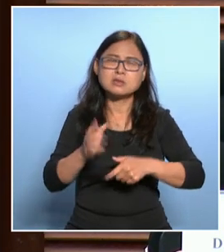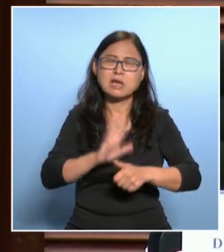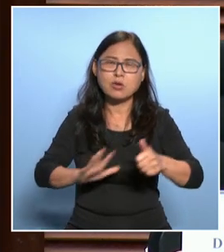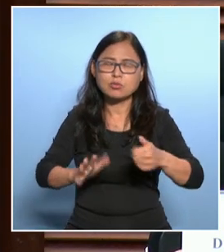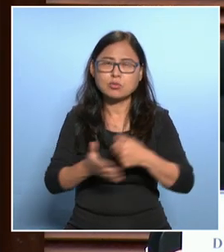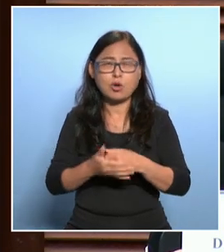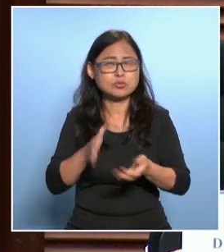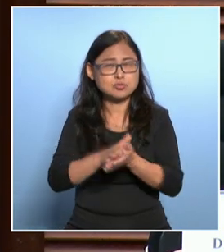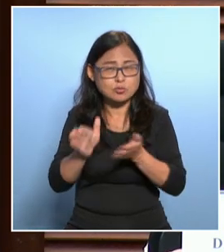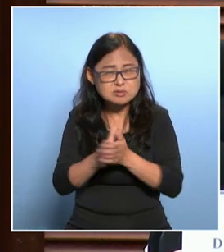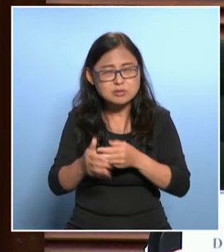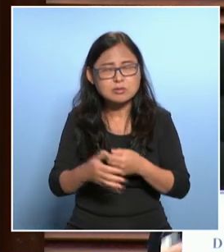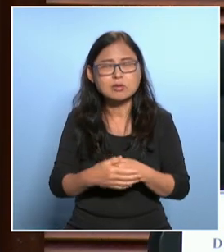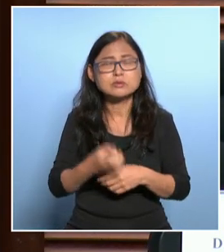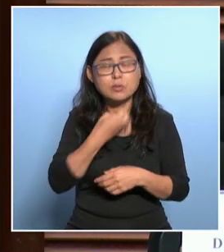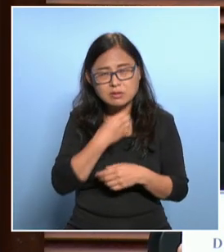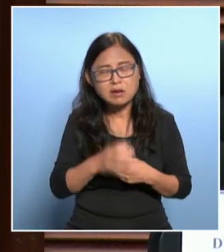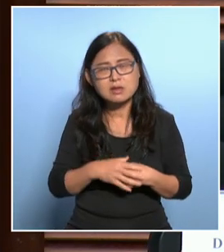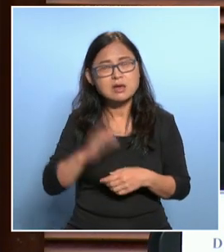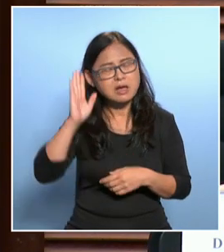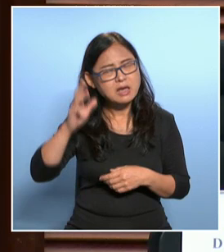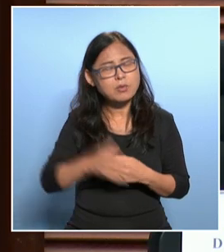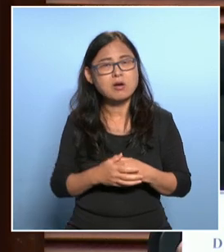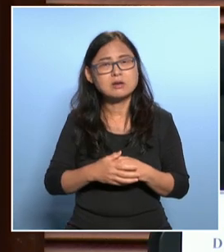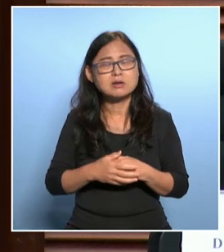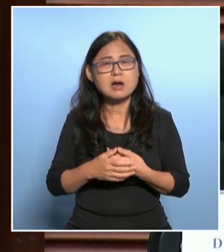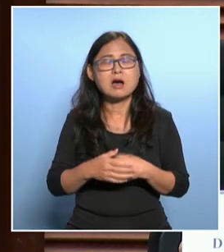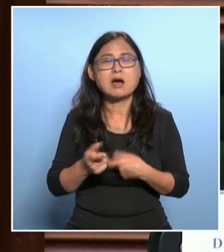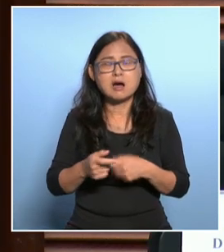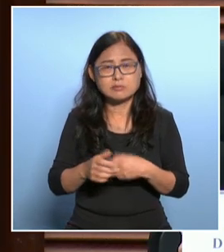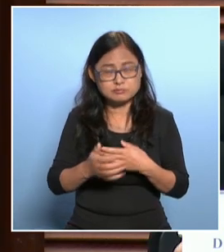AMD. If there is a centralized registry, that may